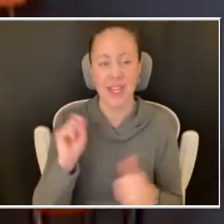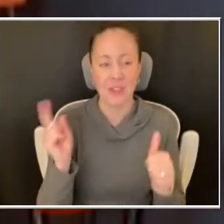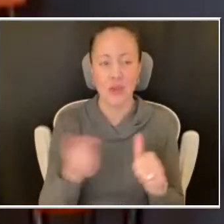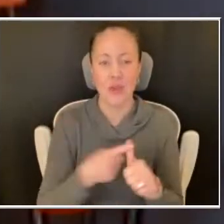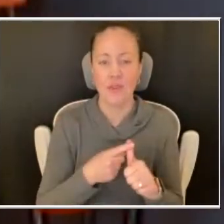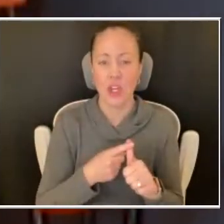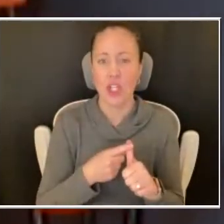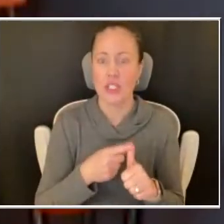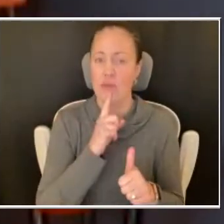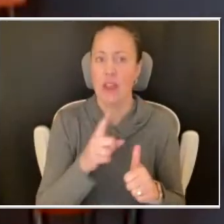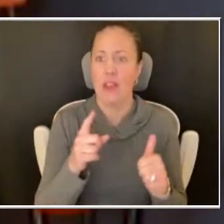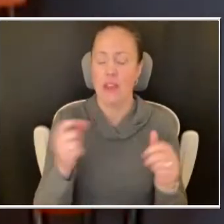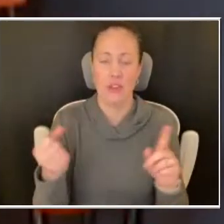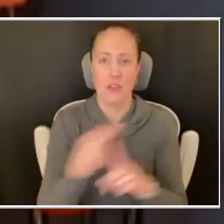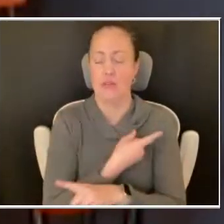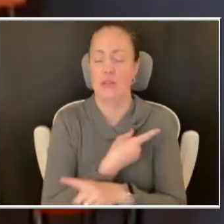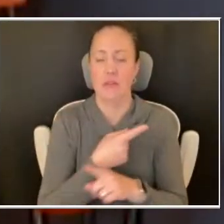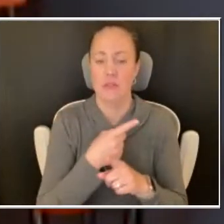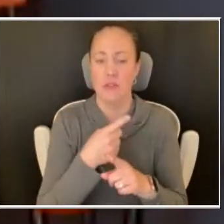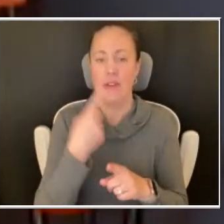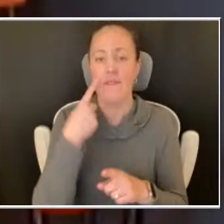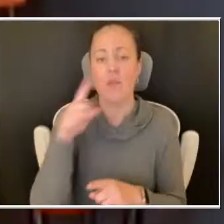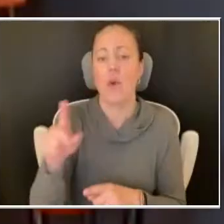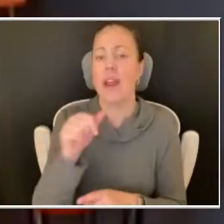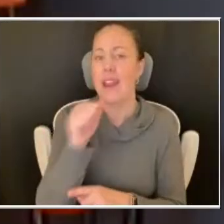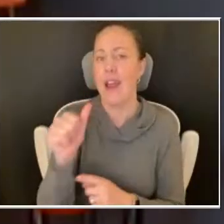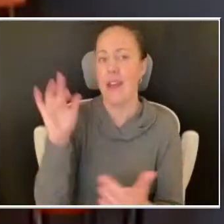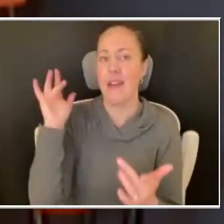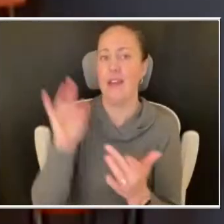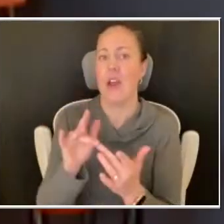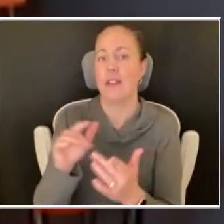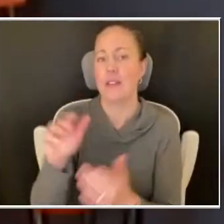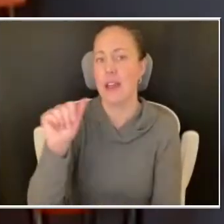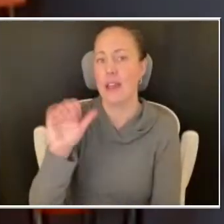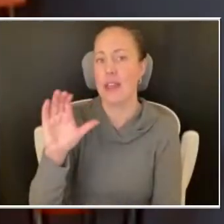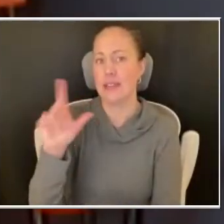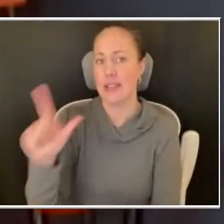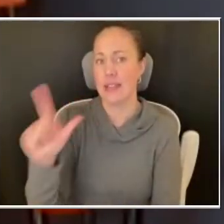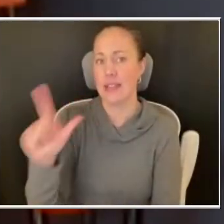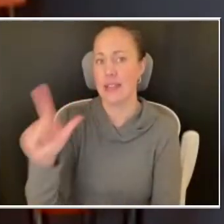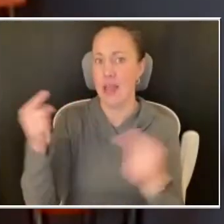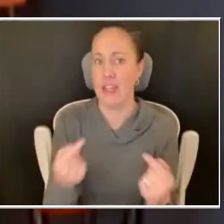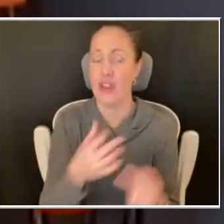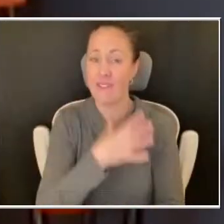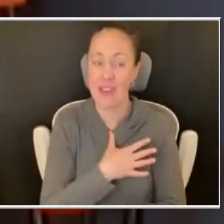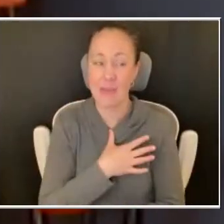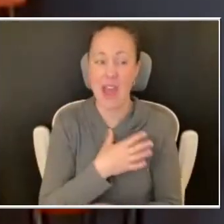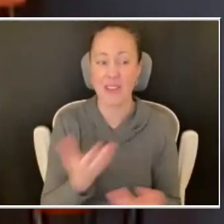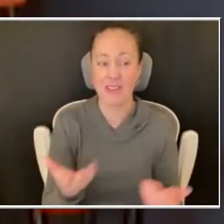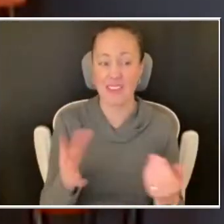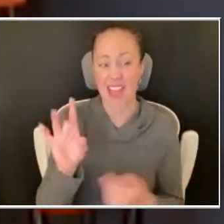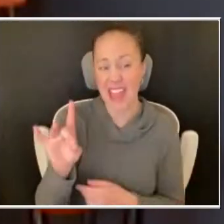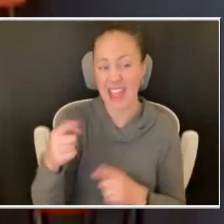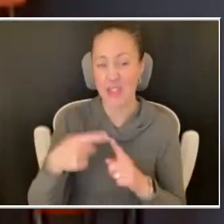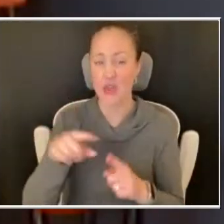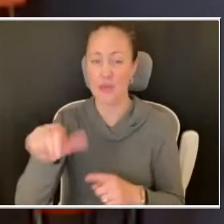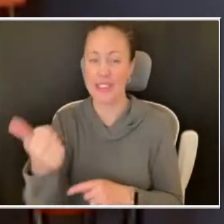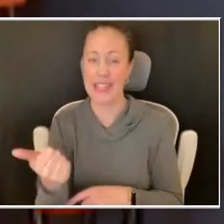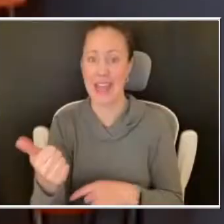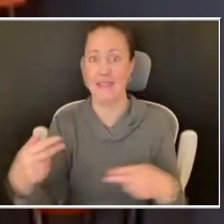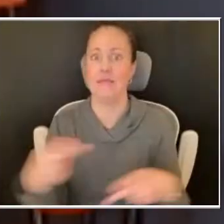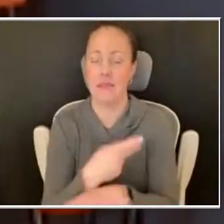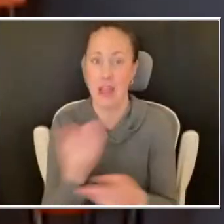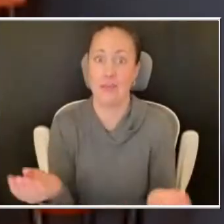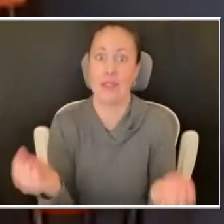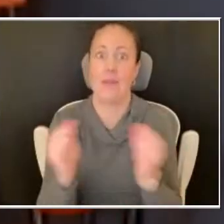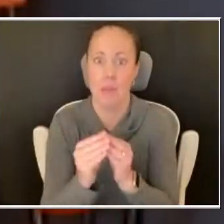big discrepancy in the risk for non-contact ACL injury. Females are at 8 to 10 times the risk as males, and it's still something we're really trying